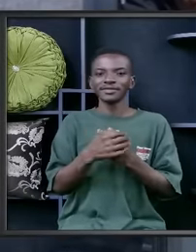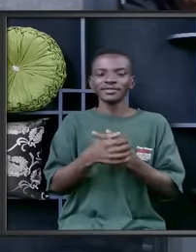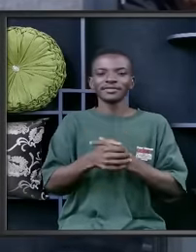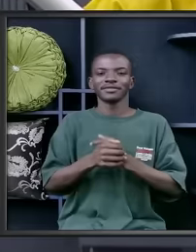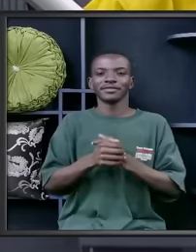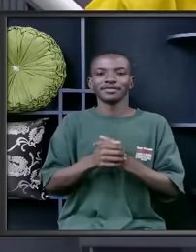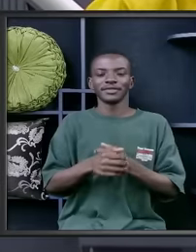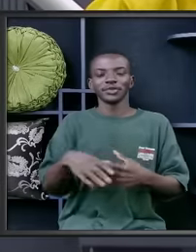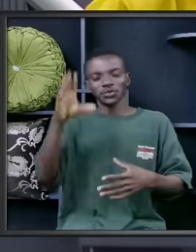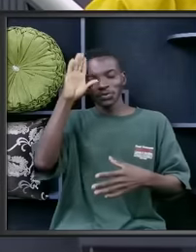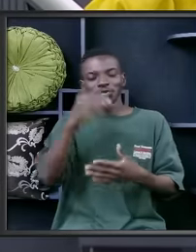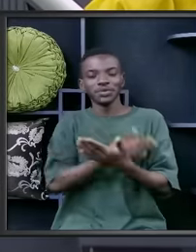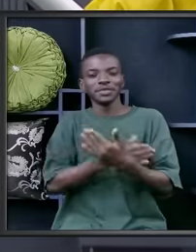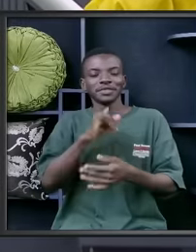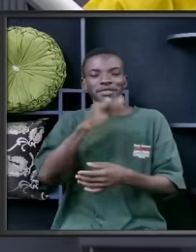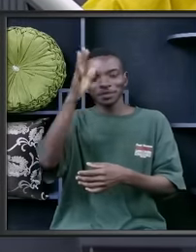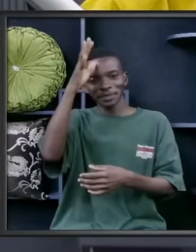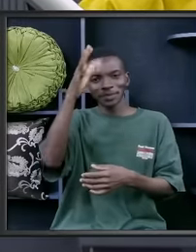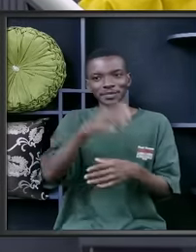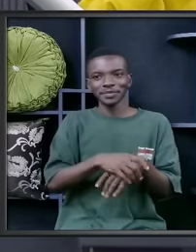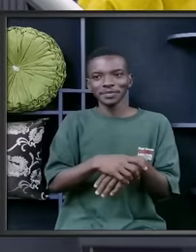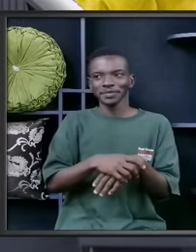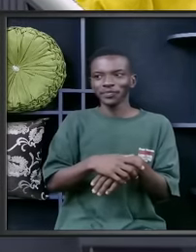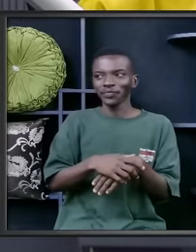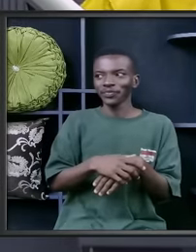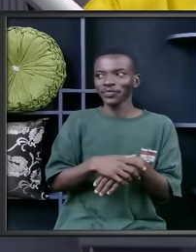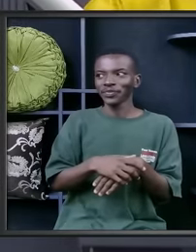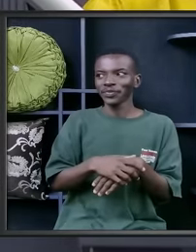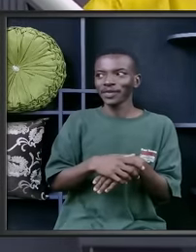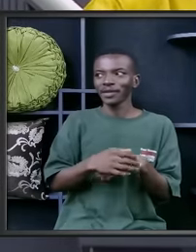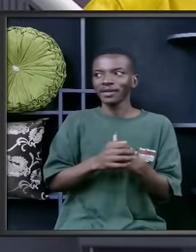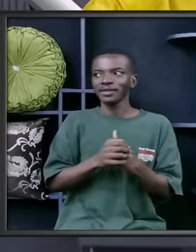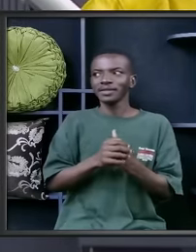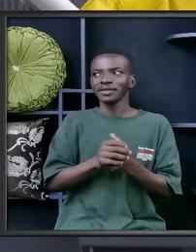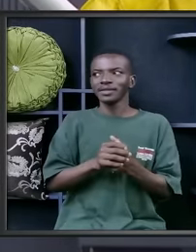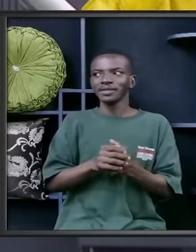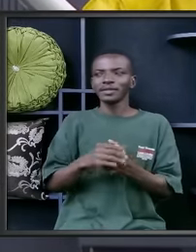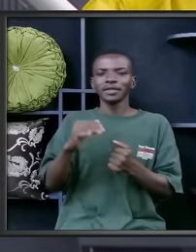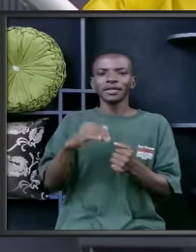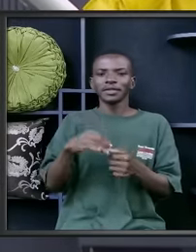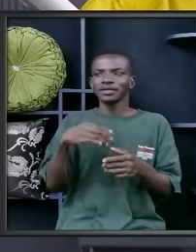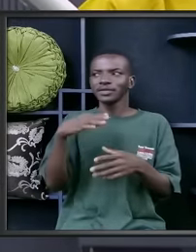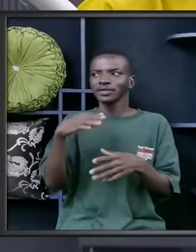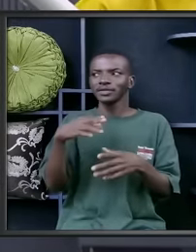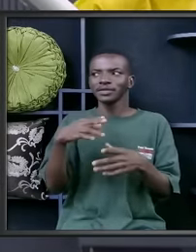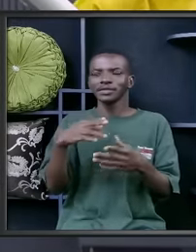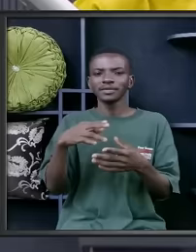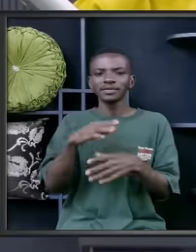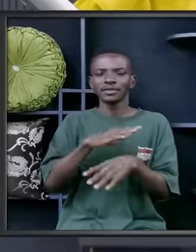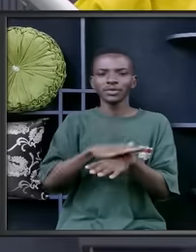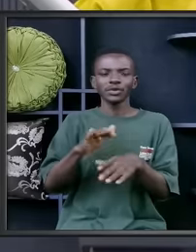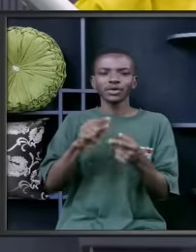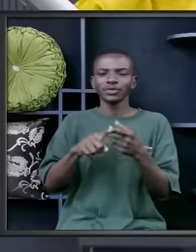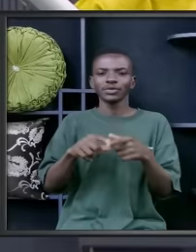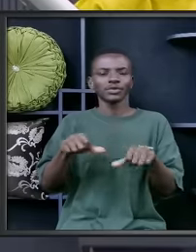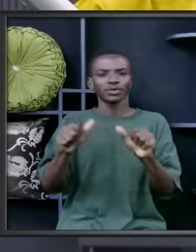man. So Naim, he can't tell and say, don't get the phone. My son tell and say, I beg daddy, I know won't continue